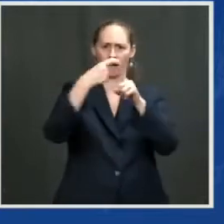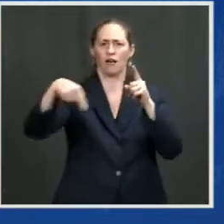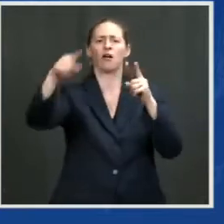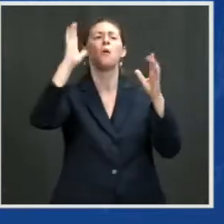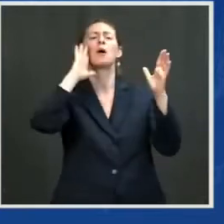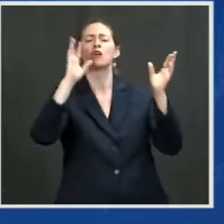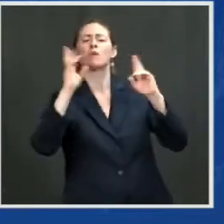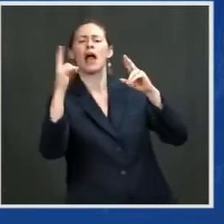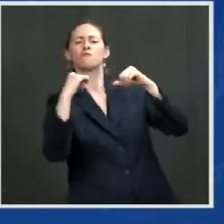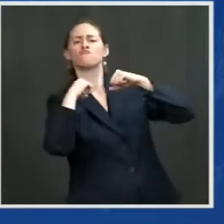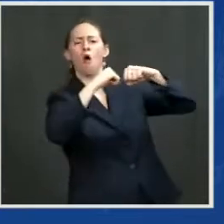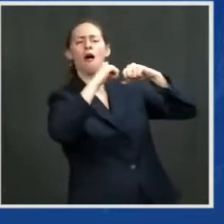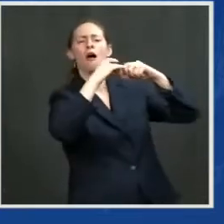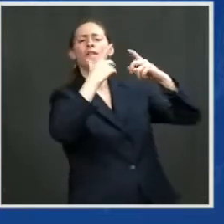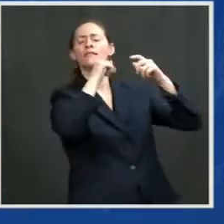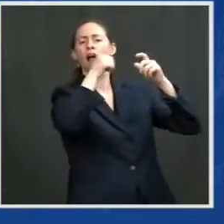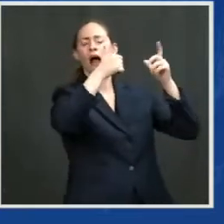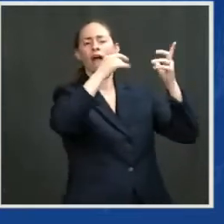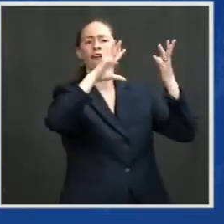a